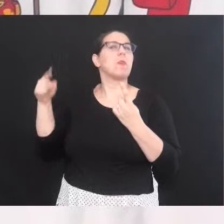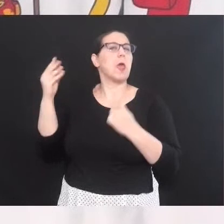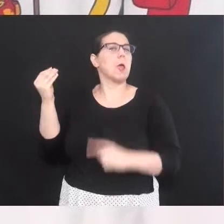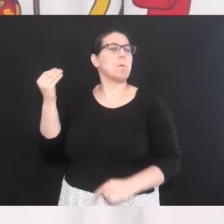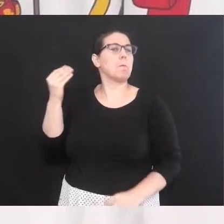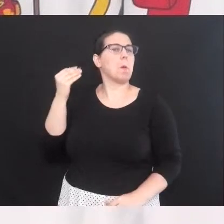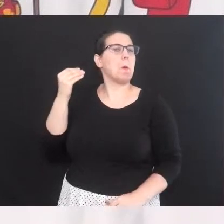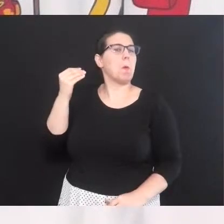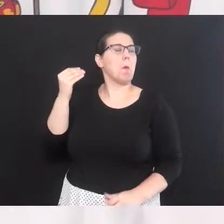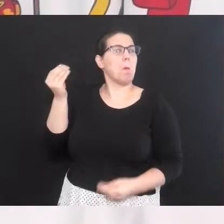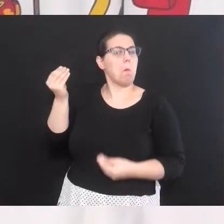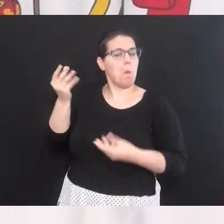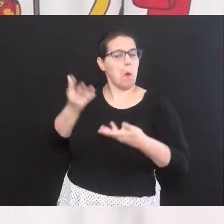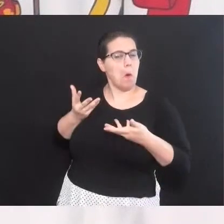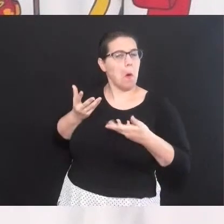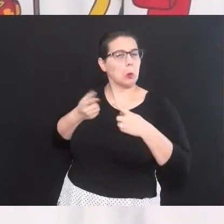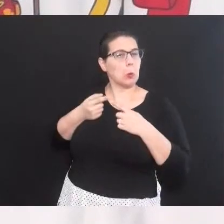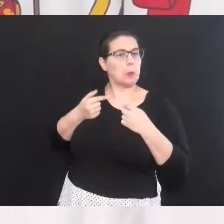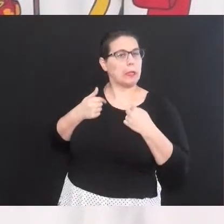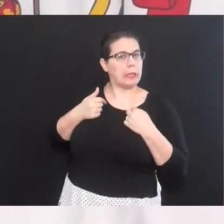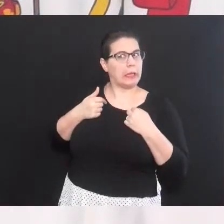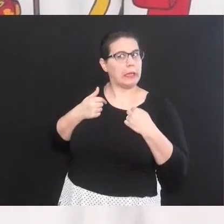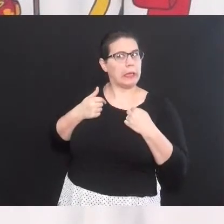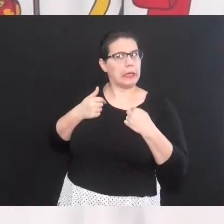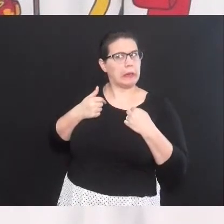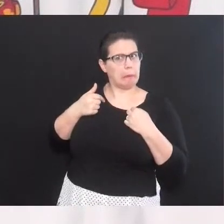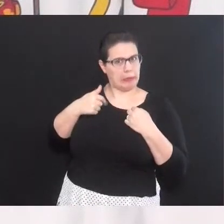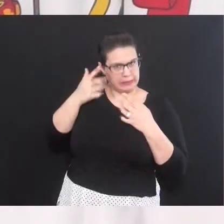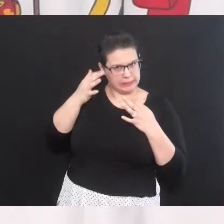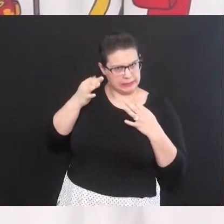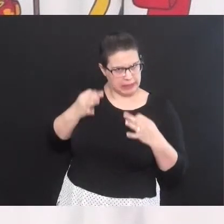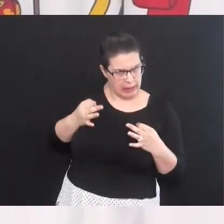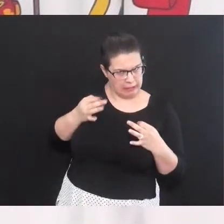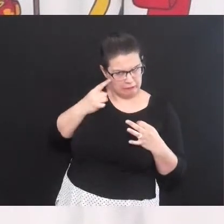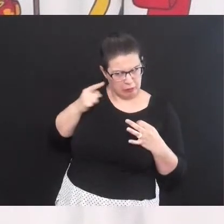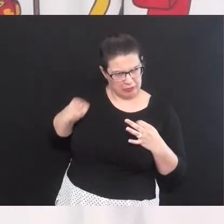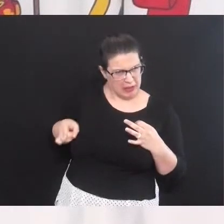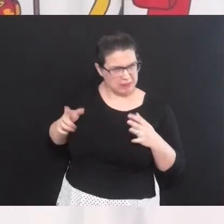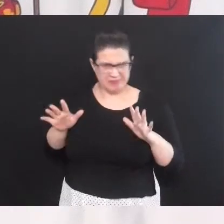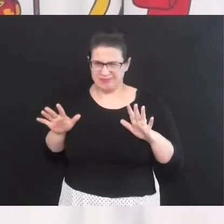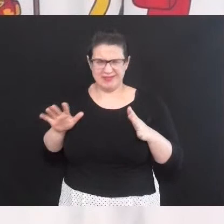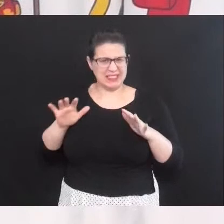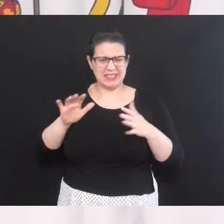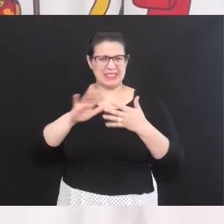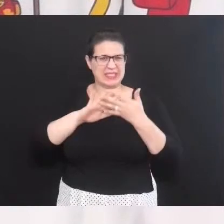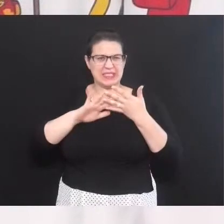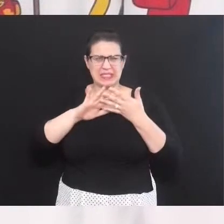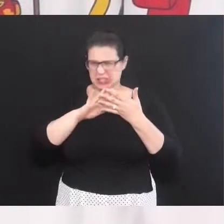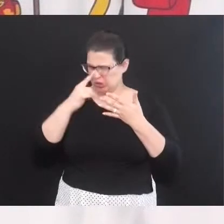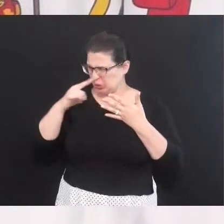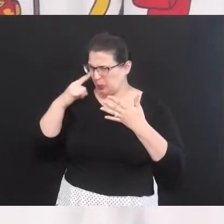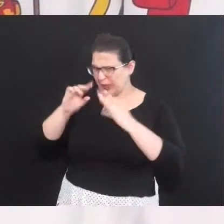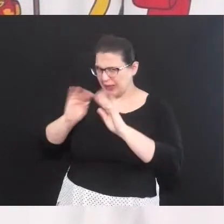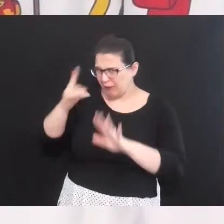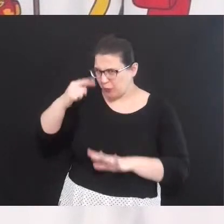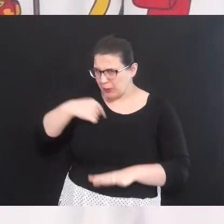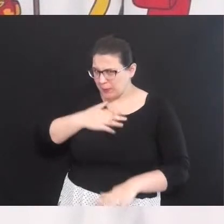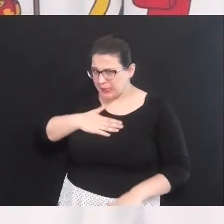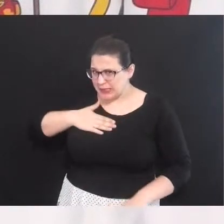if they, they want me to make that decision for them, or, could you clarify that,